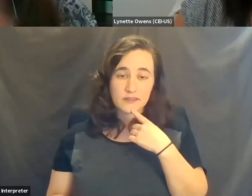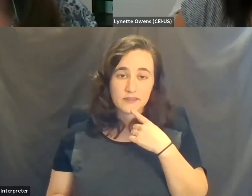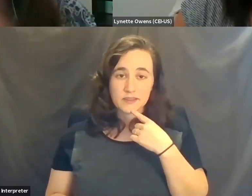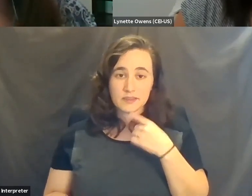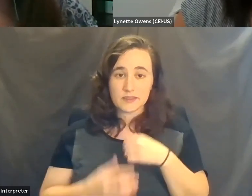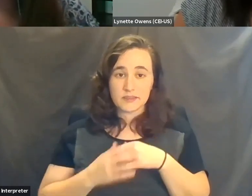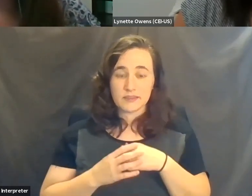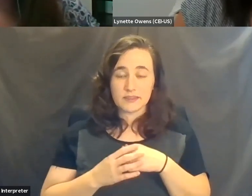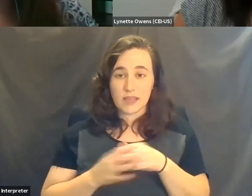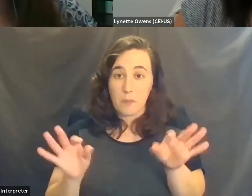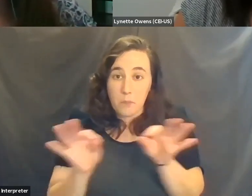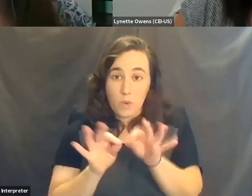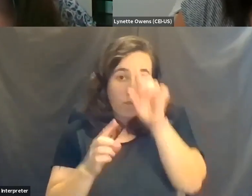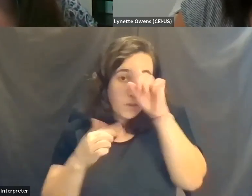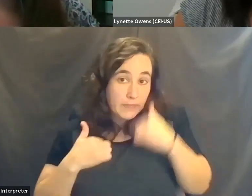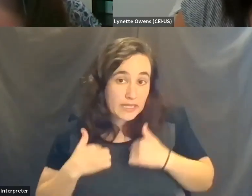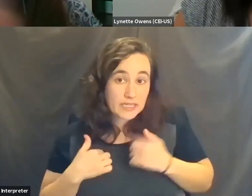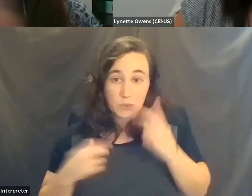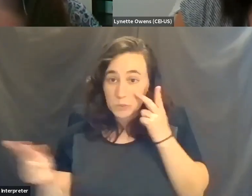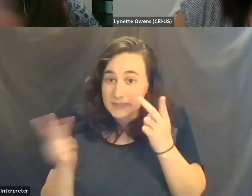it's important to me to be able to see you and